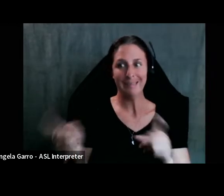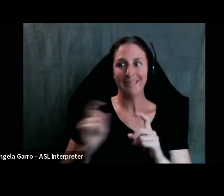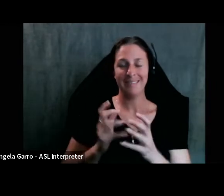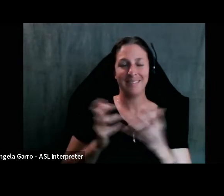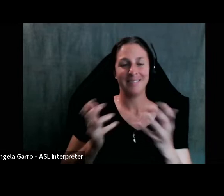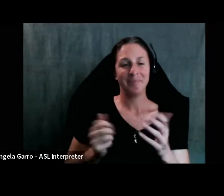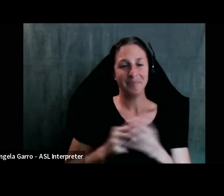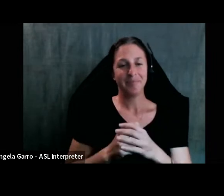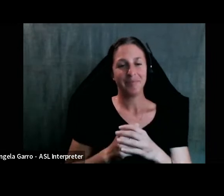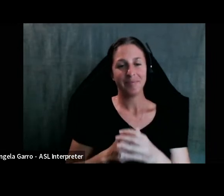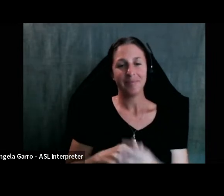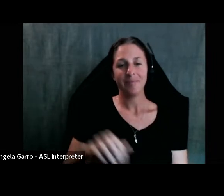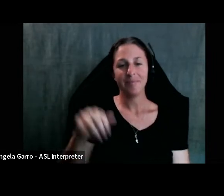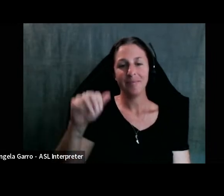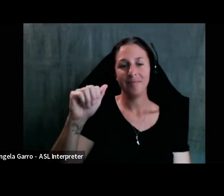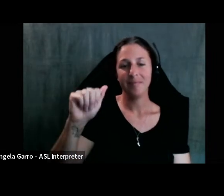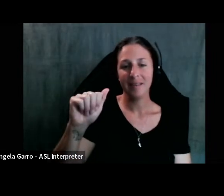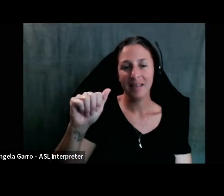Elise Tota.